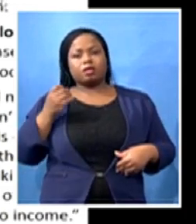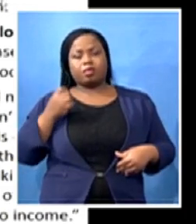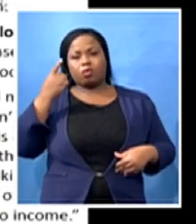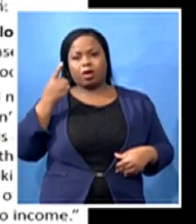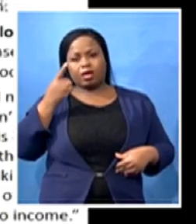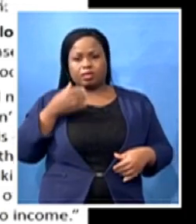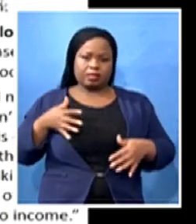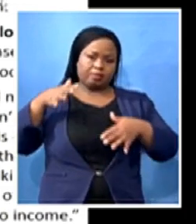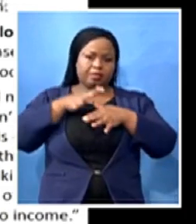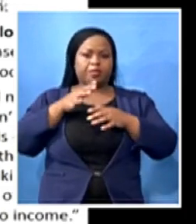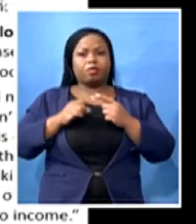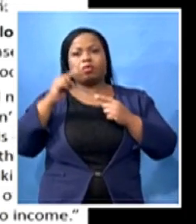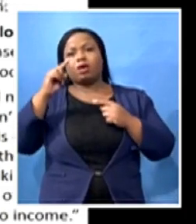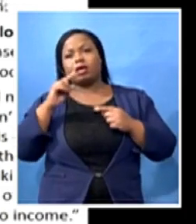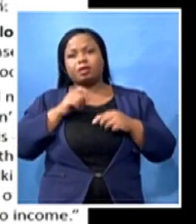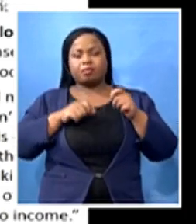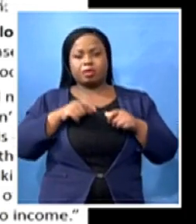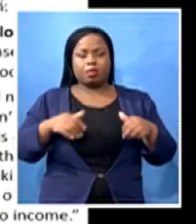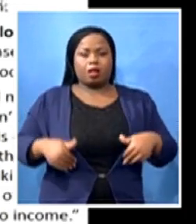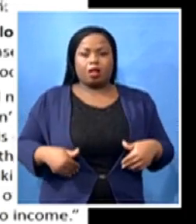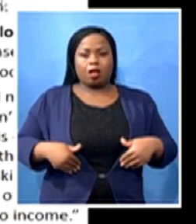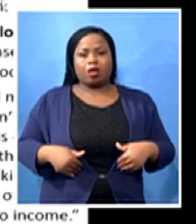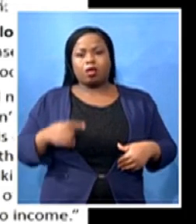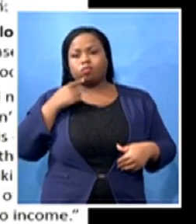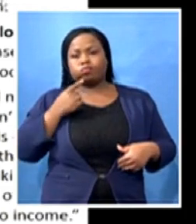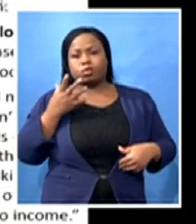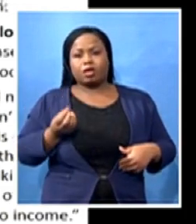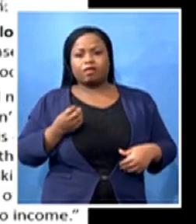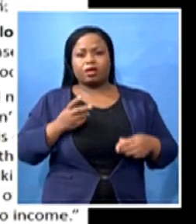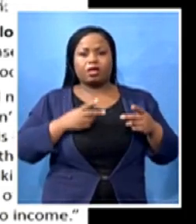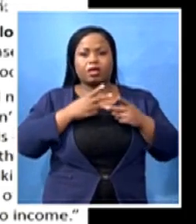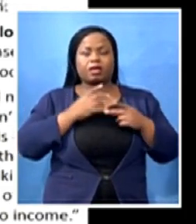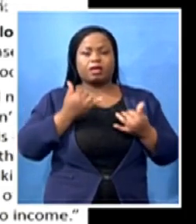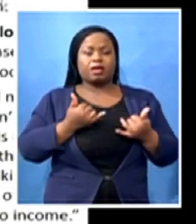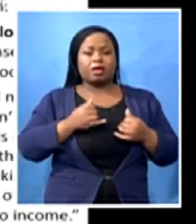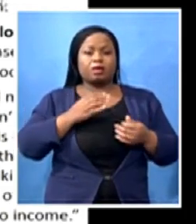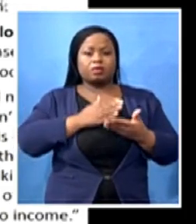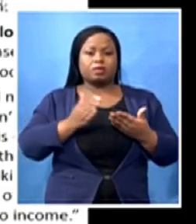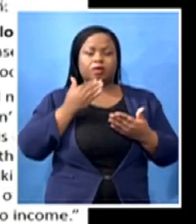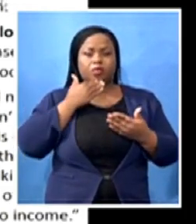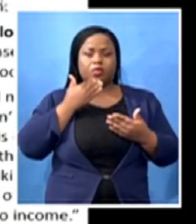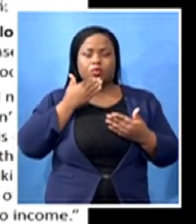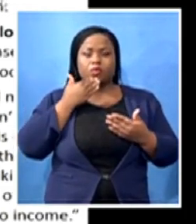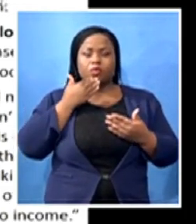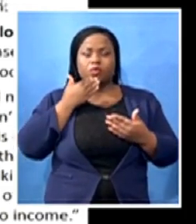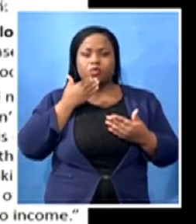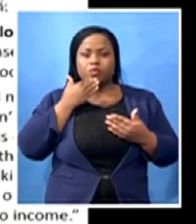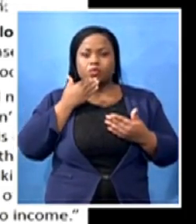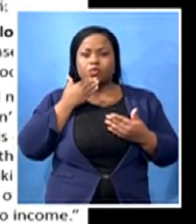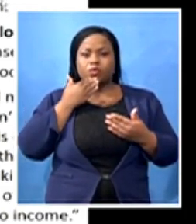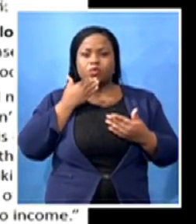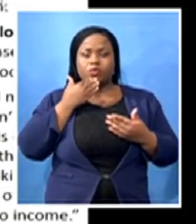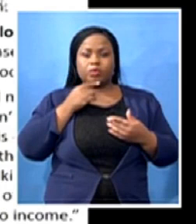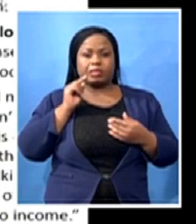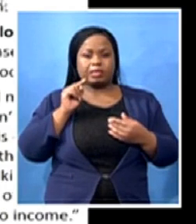is, again, perhaps no surprise, given that our survey has pointed to alarming. This is an alarming problem. And